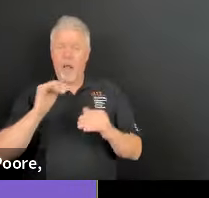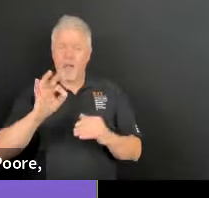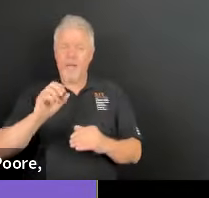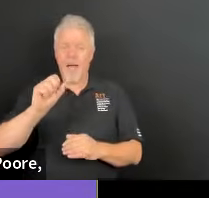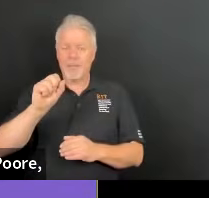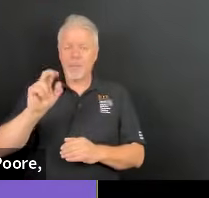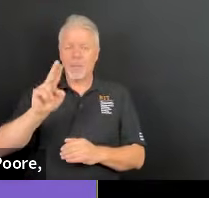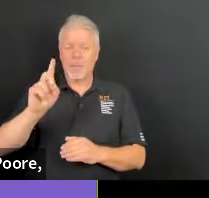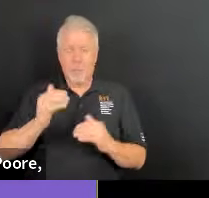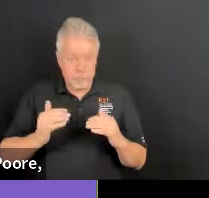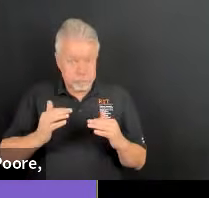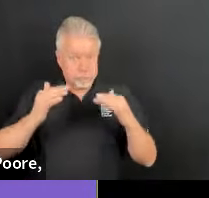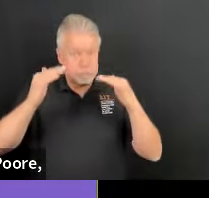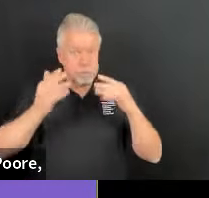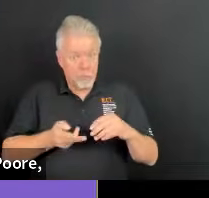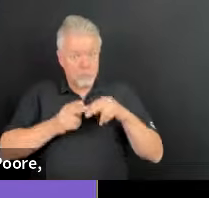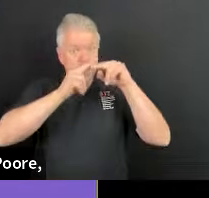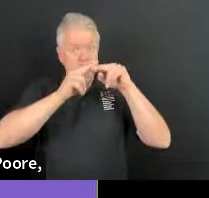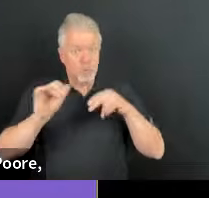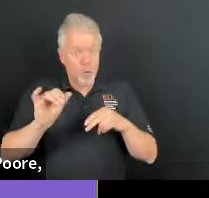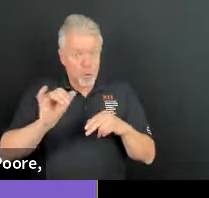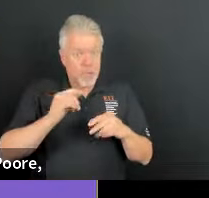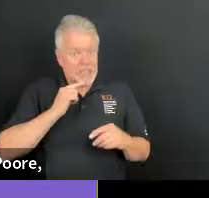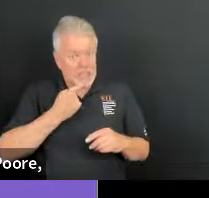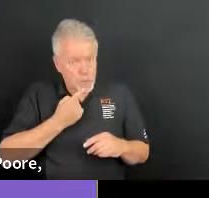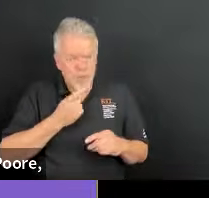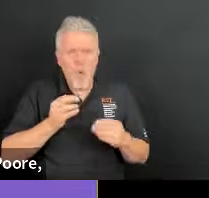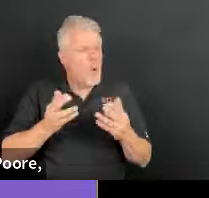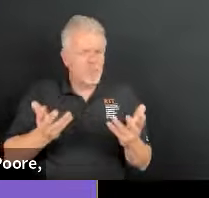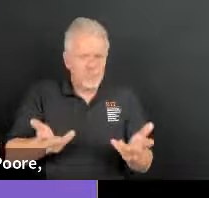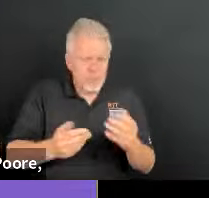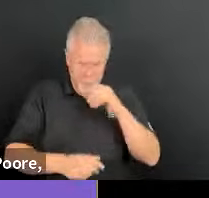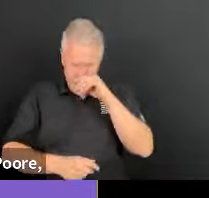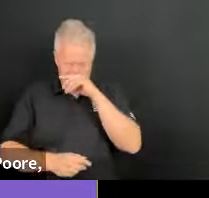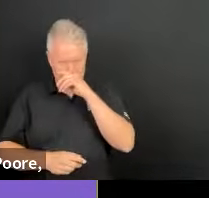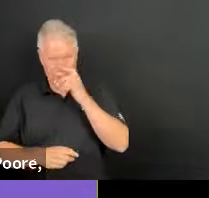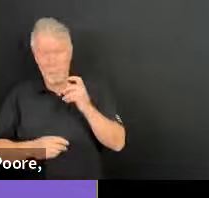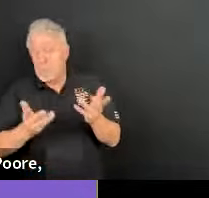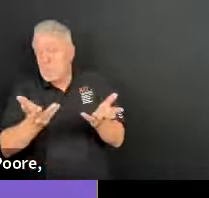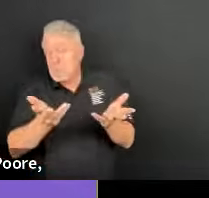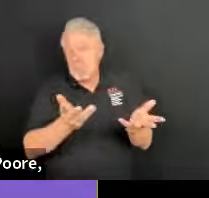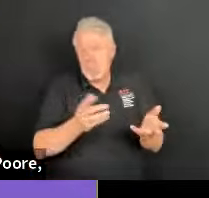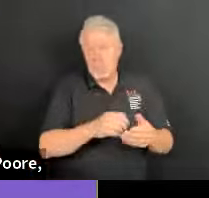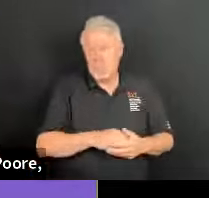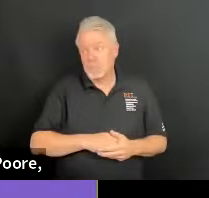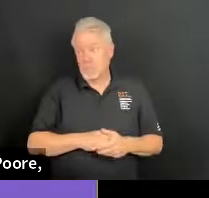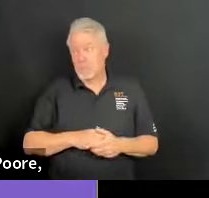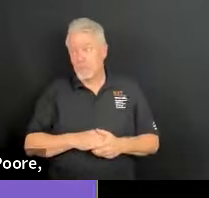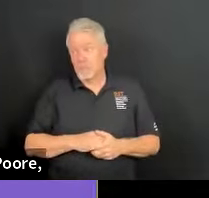those individuals' level of SUD, does it increase as well to become more serious or